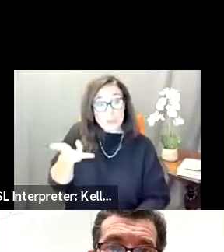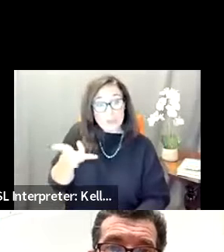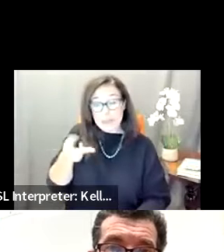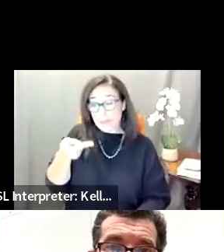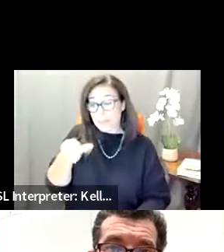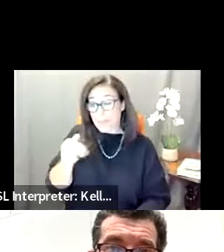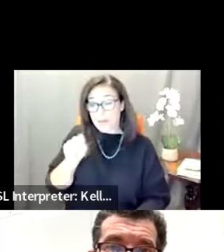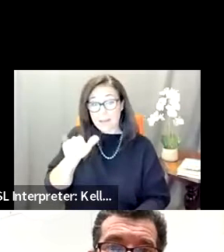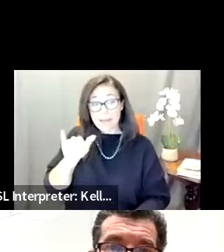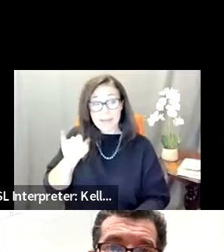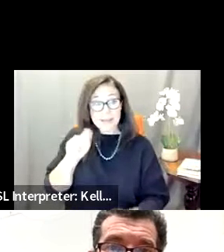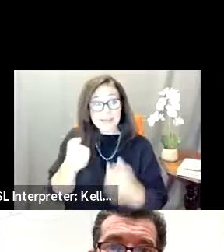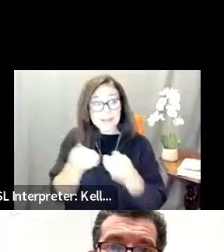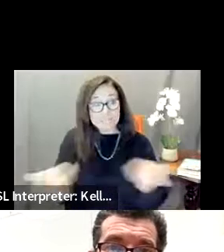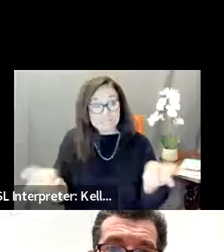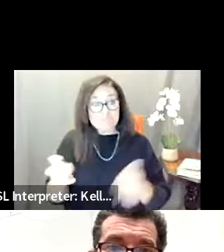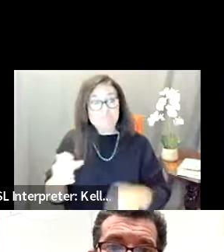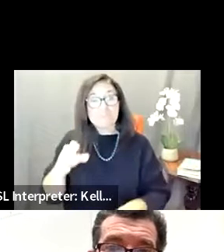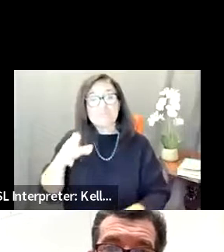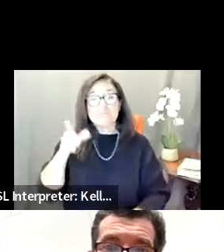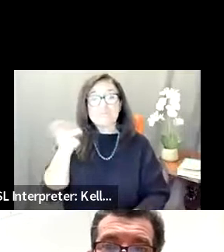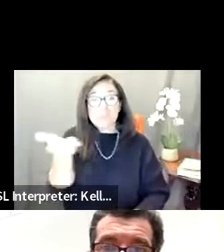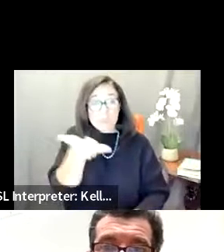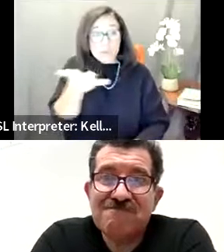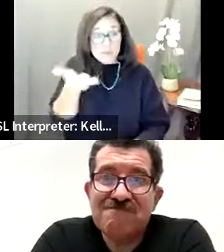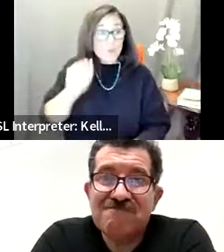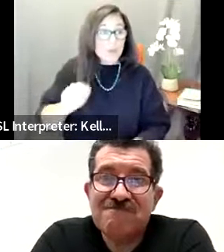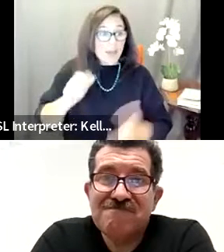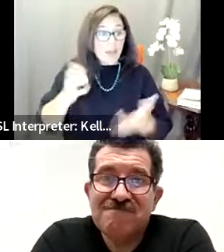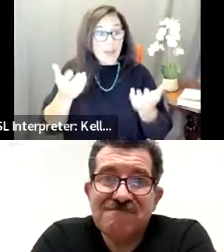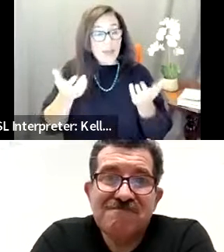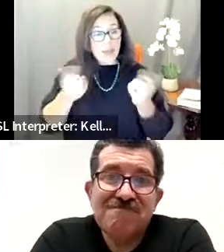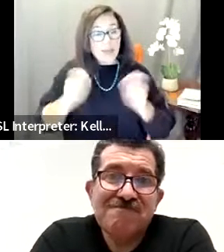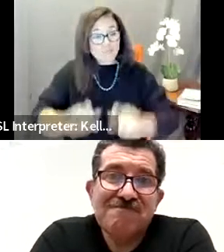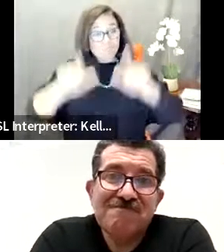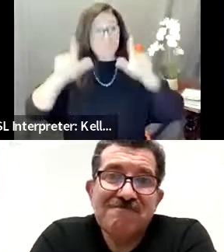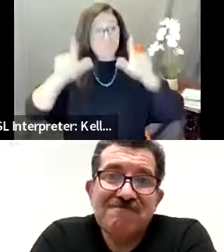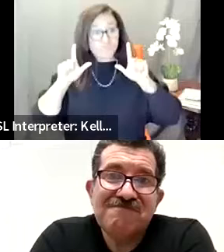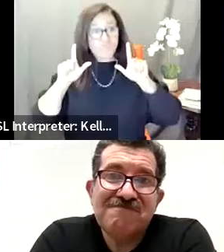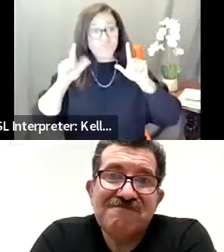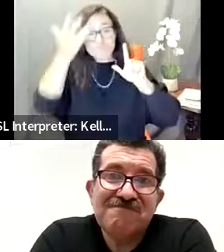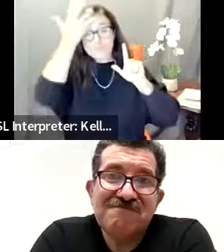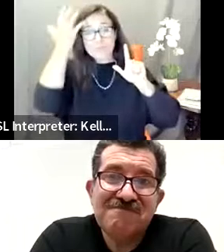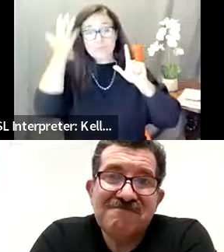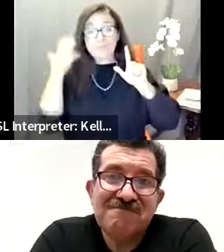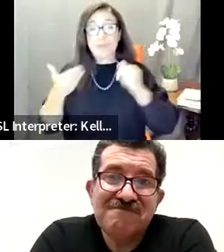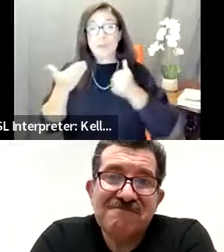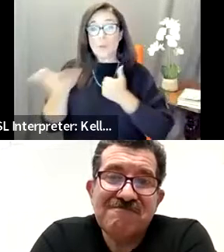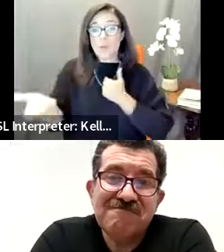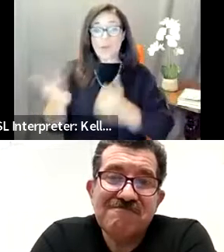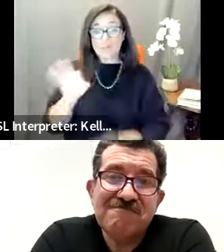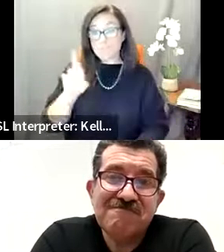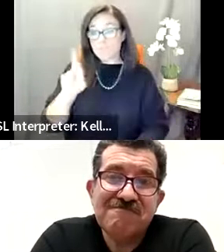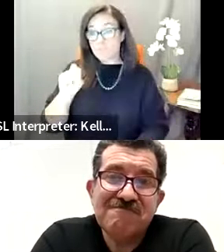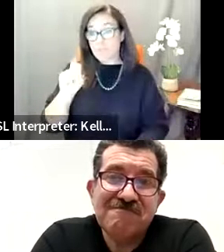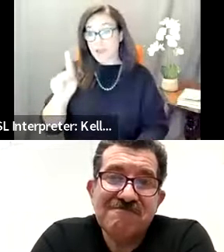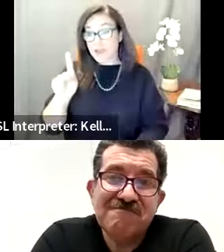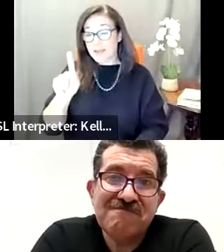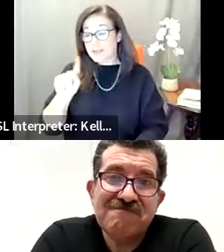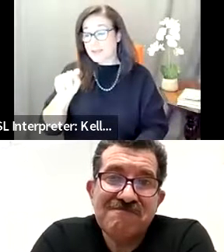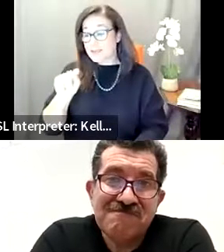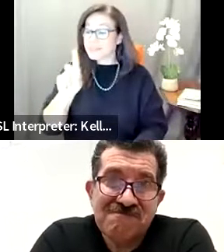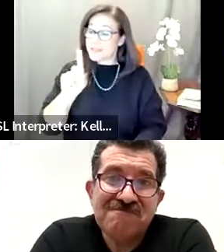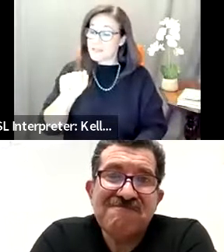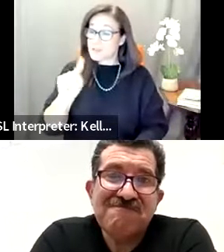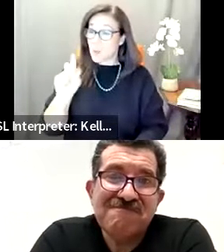to turn on their cameras and come on screen. We've got Frank Dattolo,